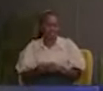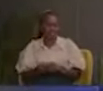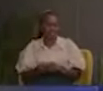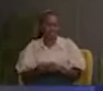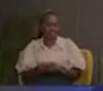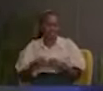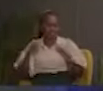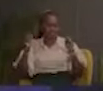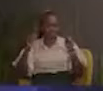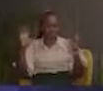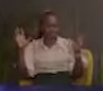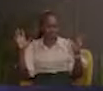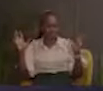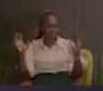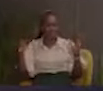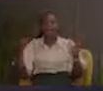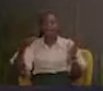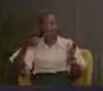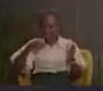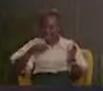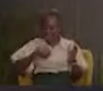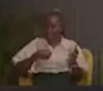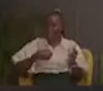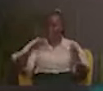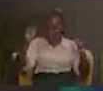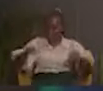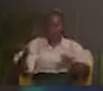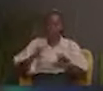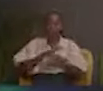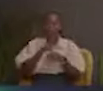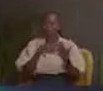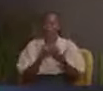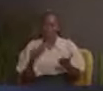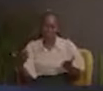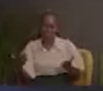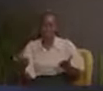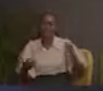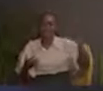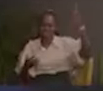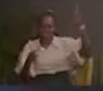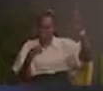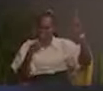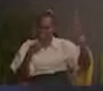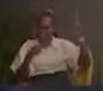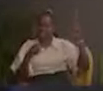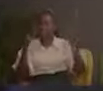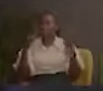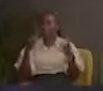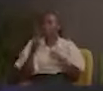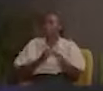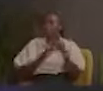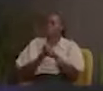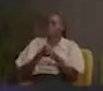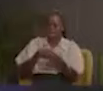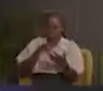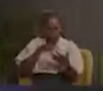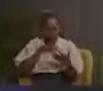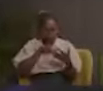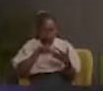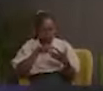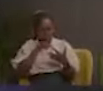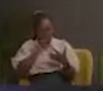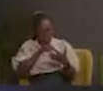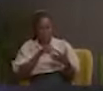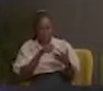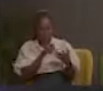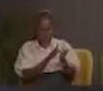Hallelujah. I can do all things, he says. You know, for many years I studied that scripture, and one day God opened my